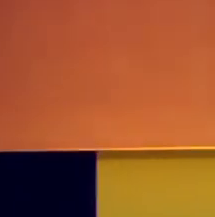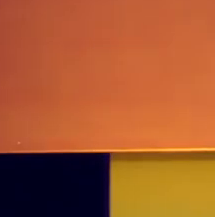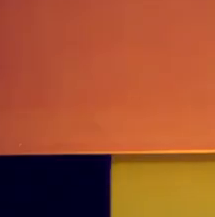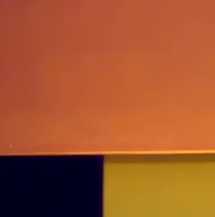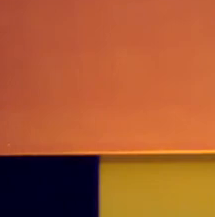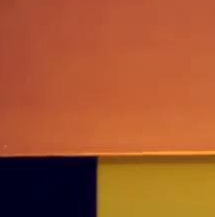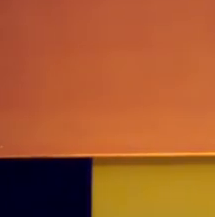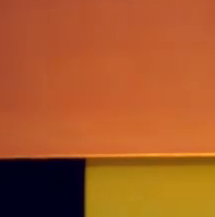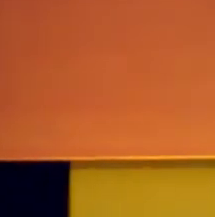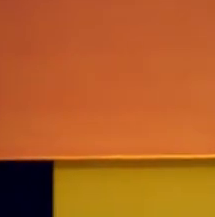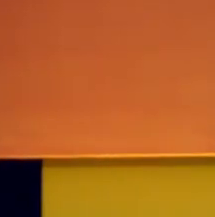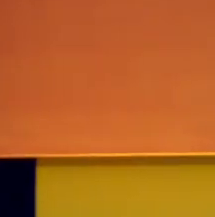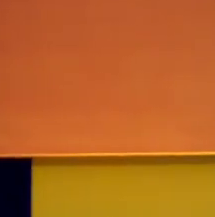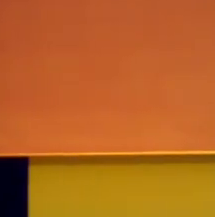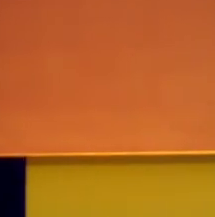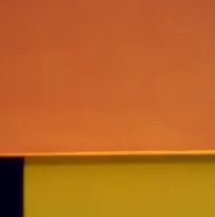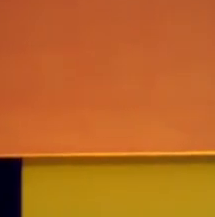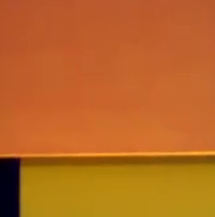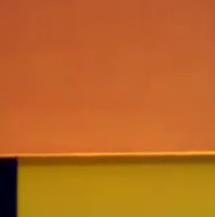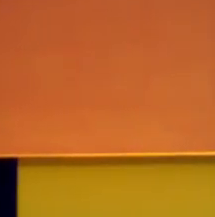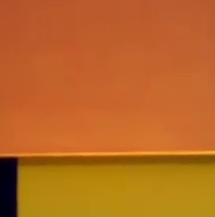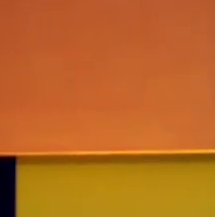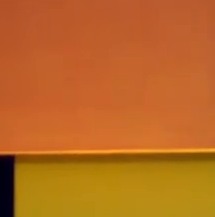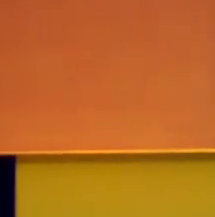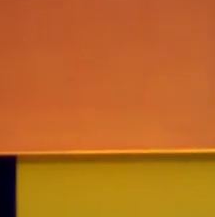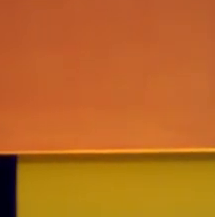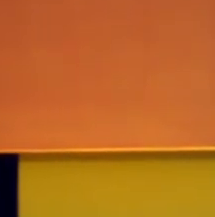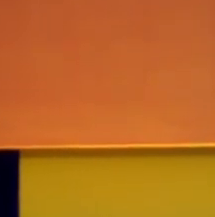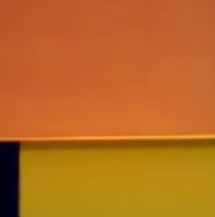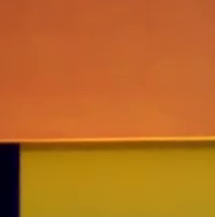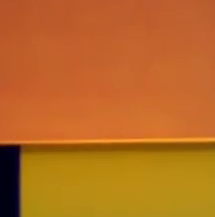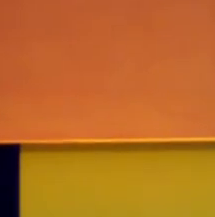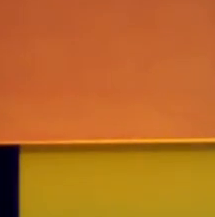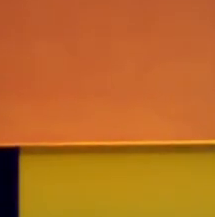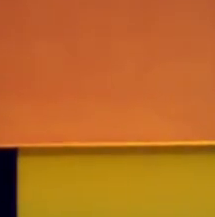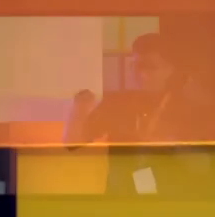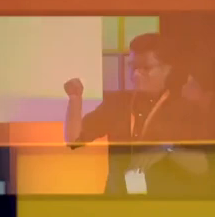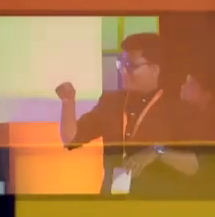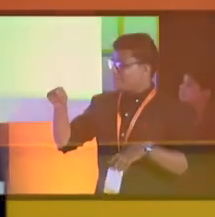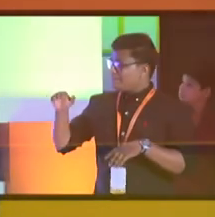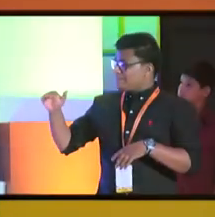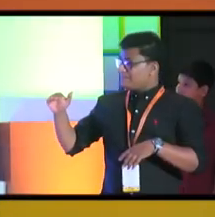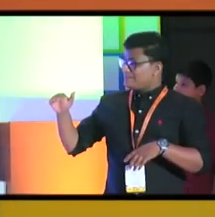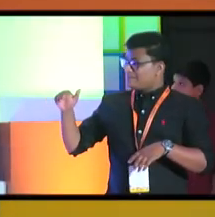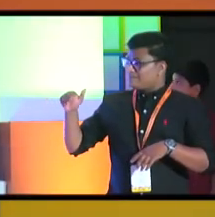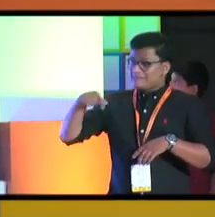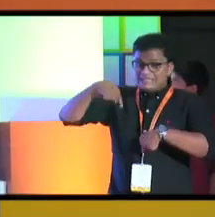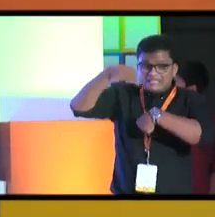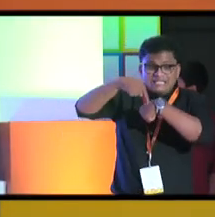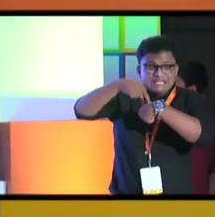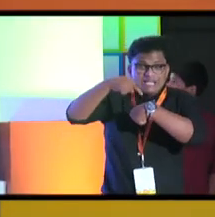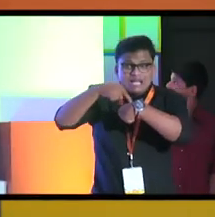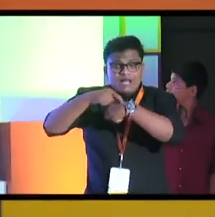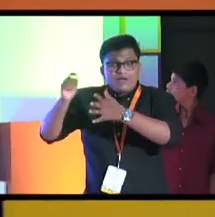Namaskar. The kids with me are no less than a tank. But this time it is not me who would be writing